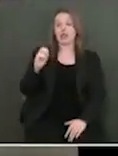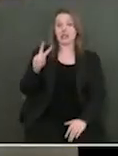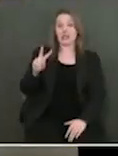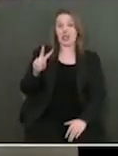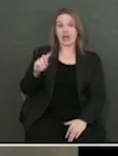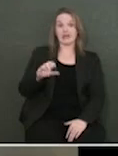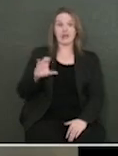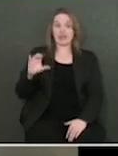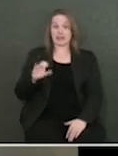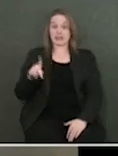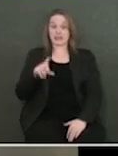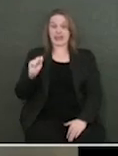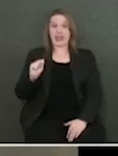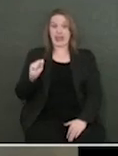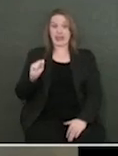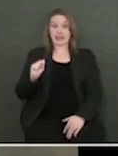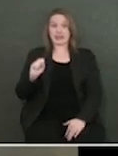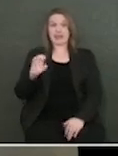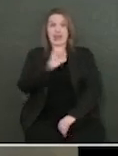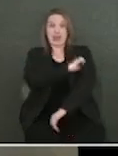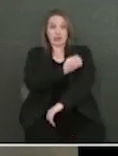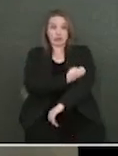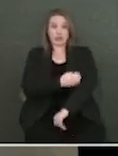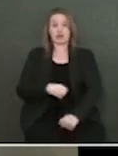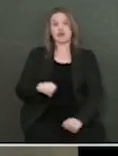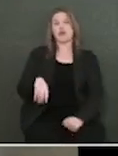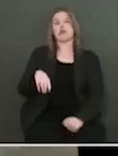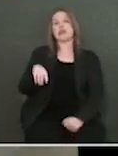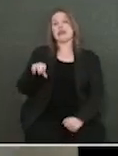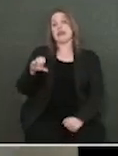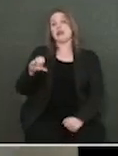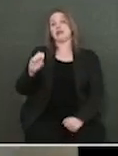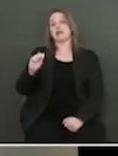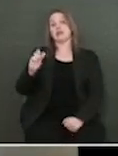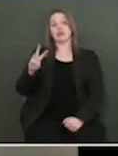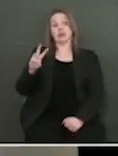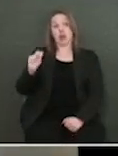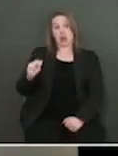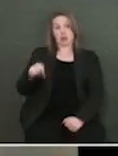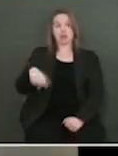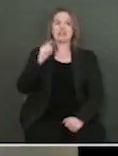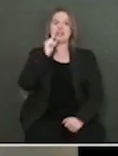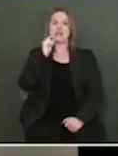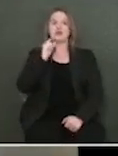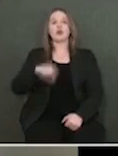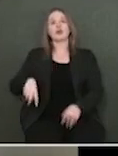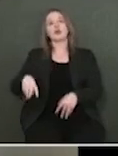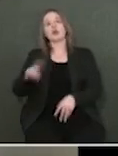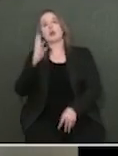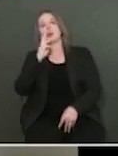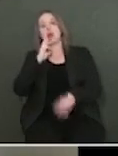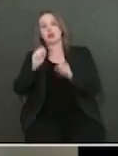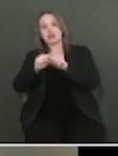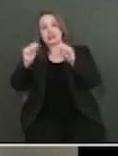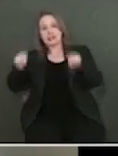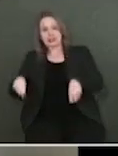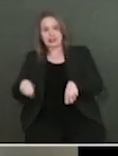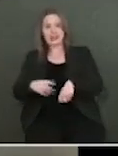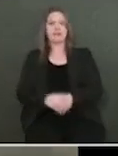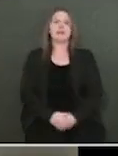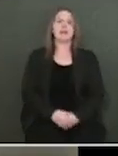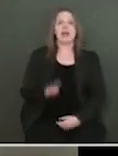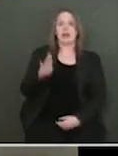CPS Energy, San Antonio Water System, and Bexar County. Be sure to follow those. We have the blue check mark so you know it's official information coming from the